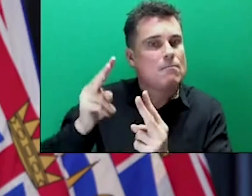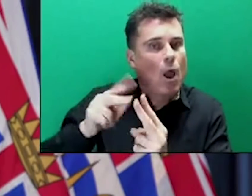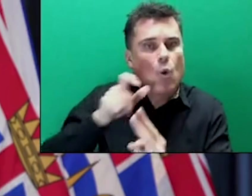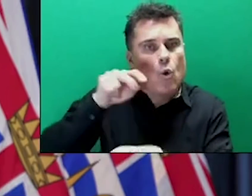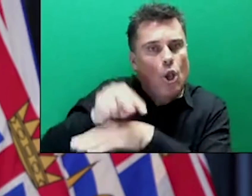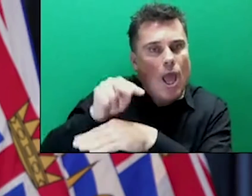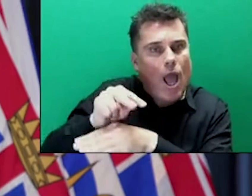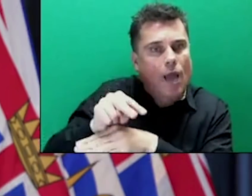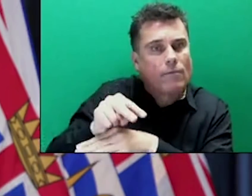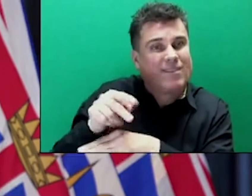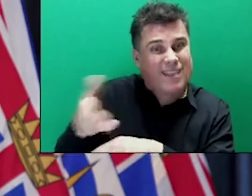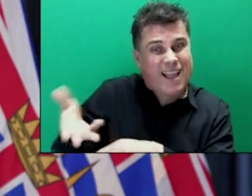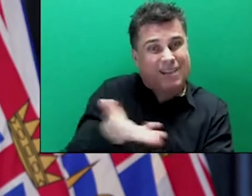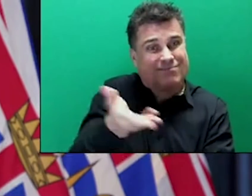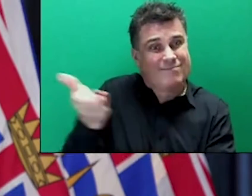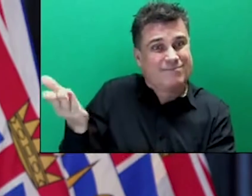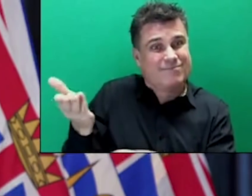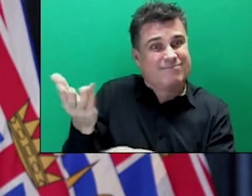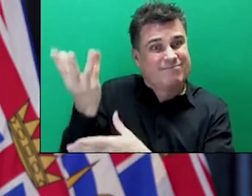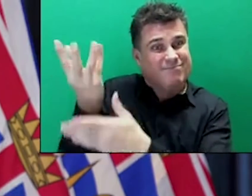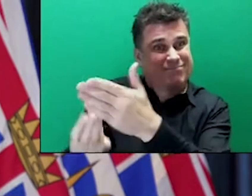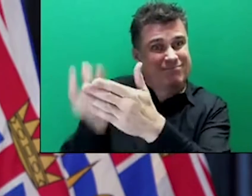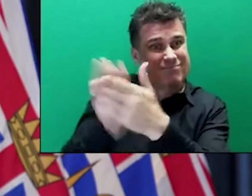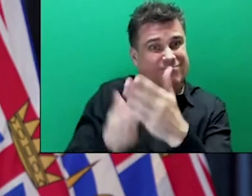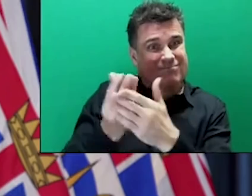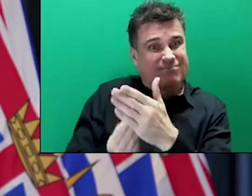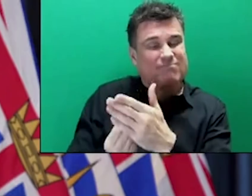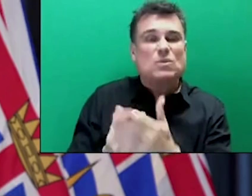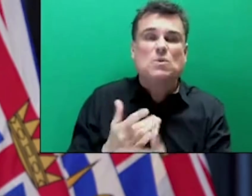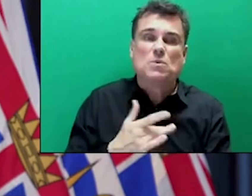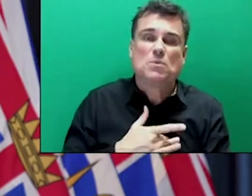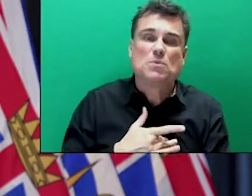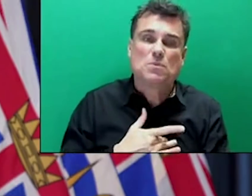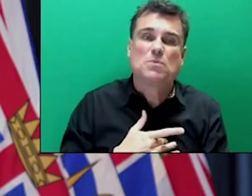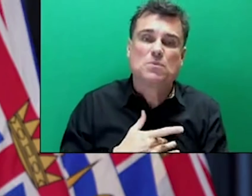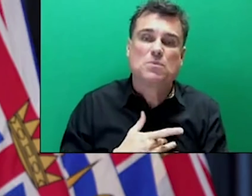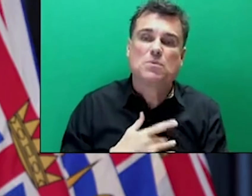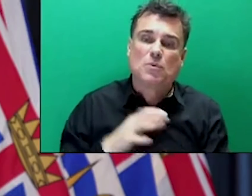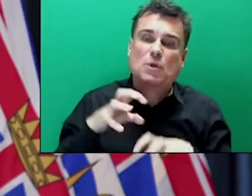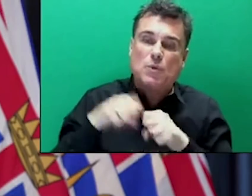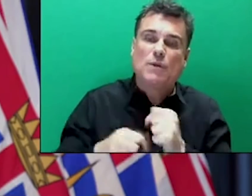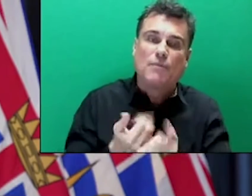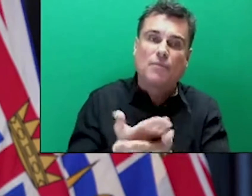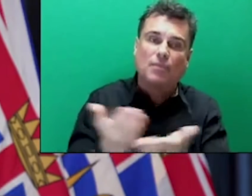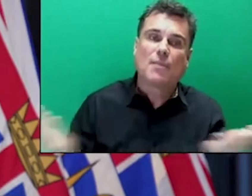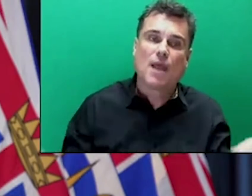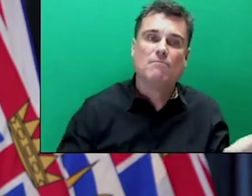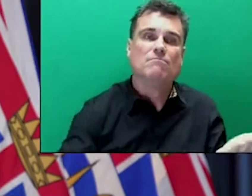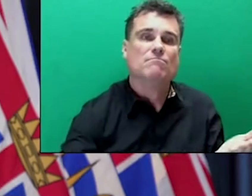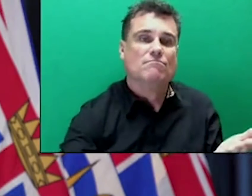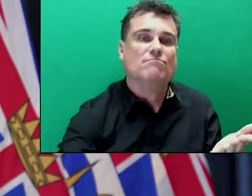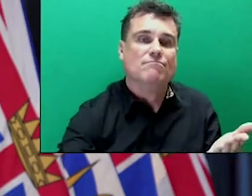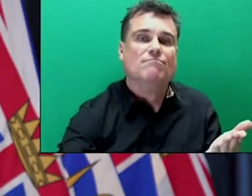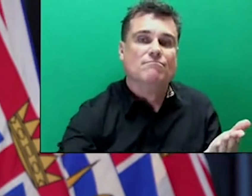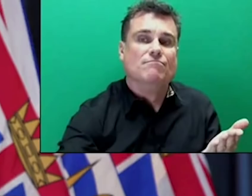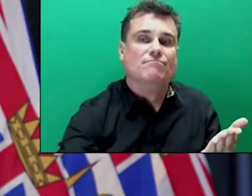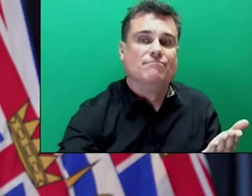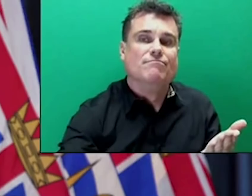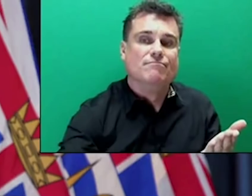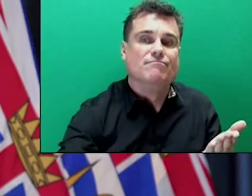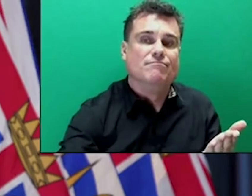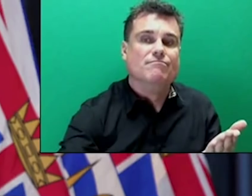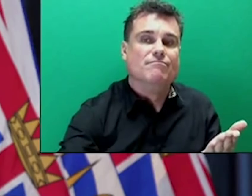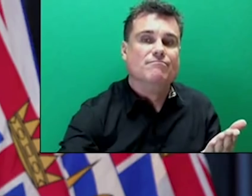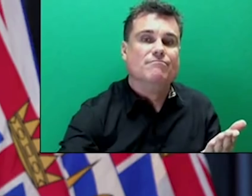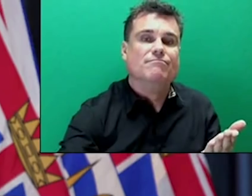who've passed away over the last 3 days. We know how challenging, how hard it is to lose somebody during